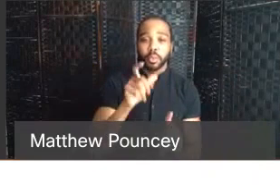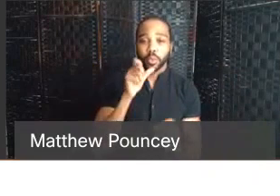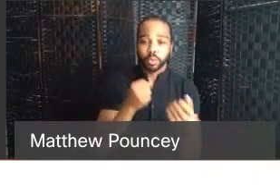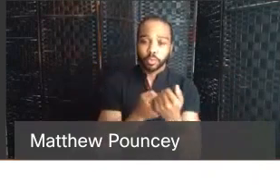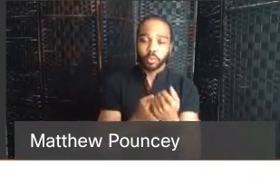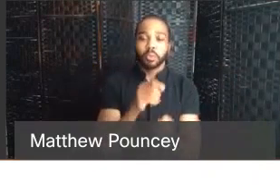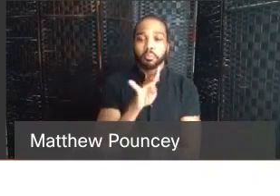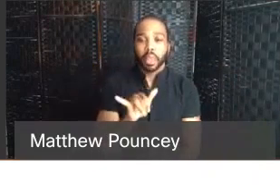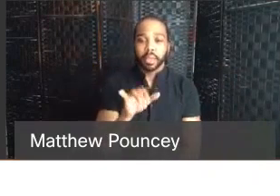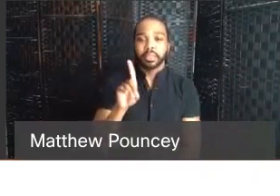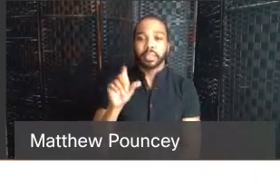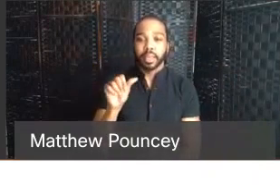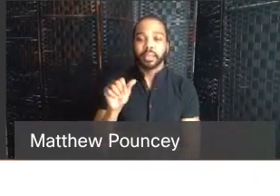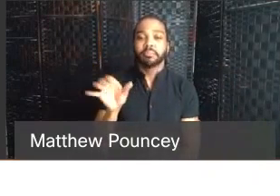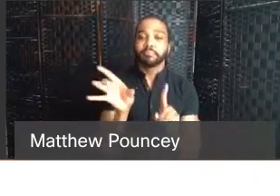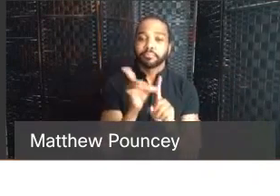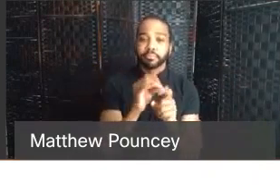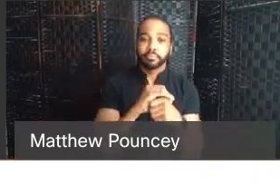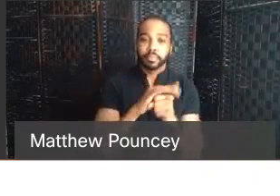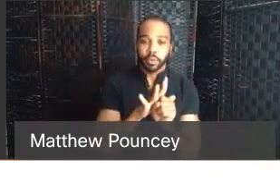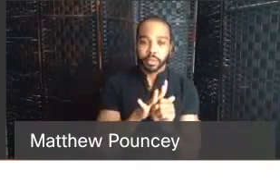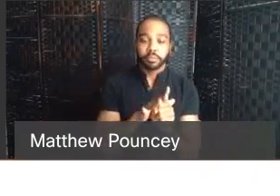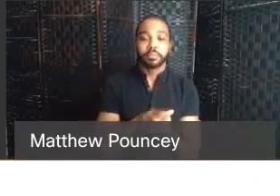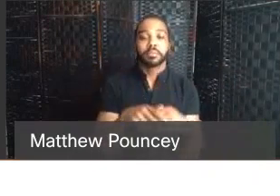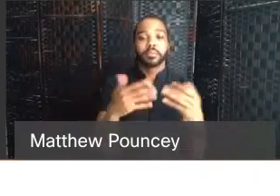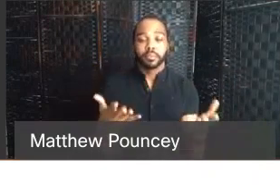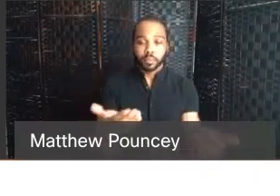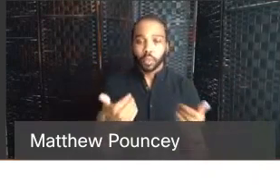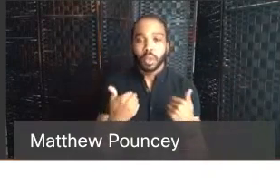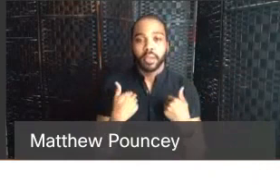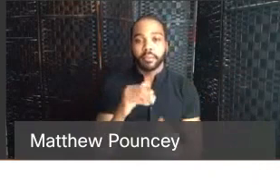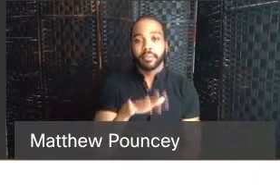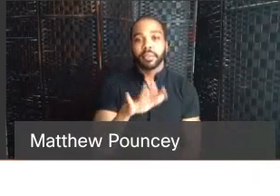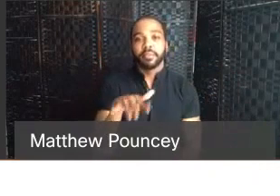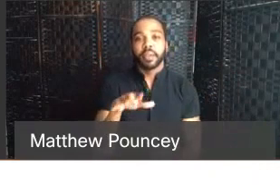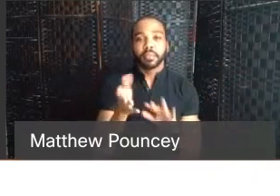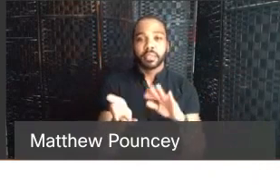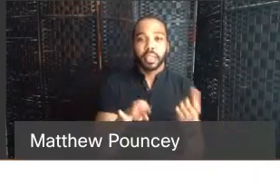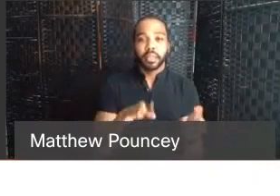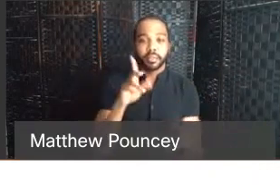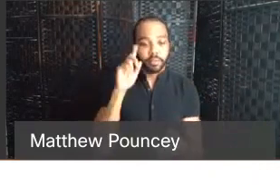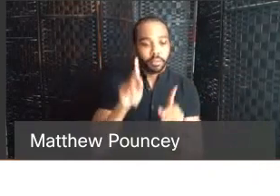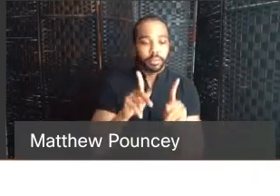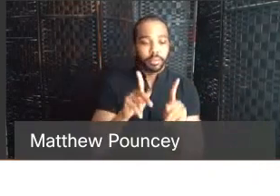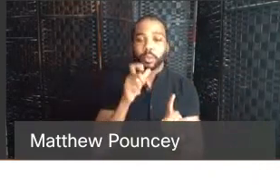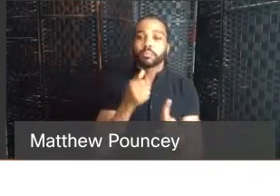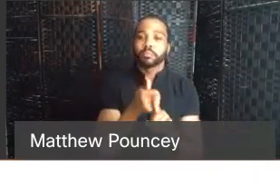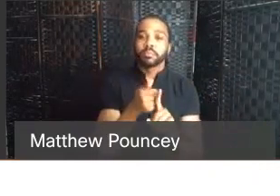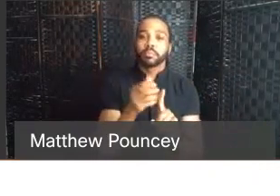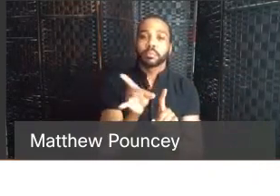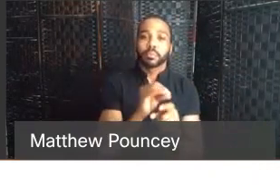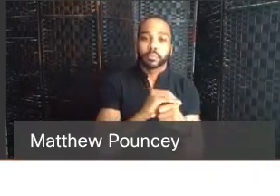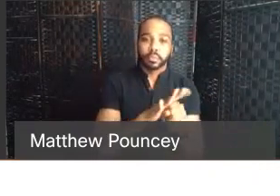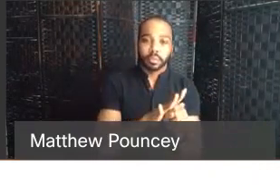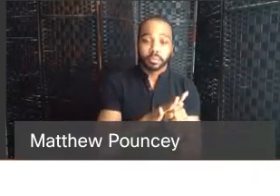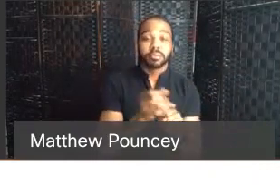by DDA who've contracted COVID. We have had 55 deaths of people who've had COVID.